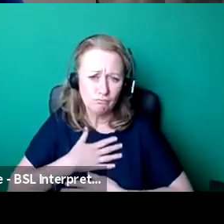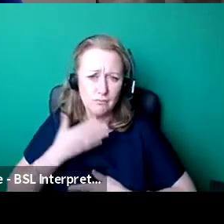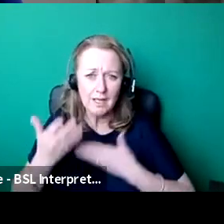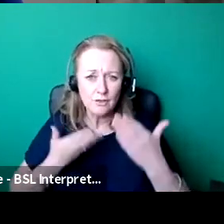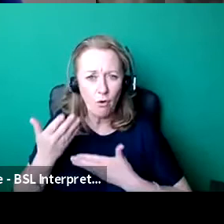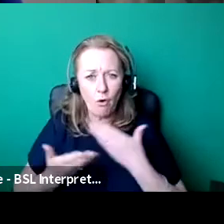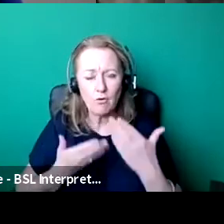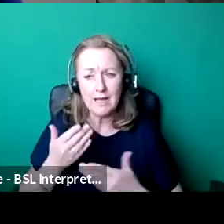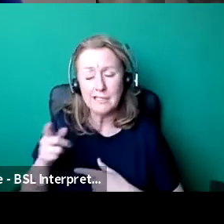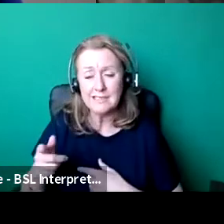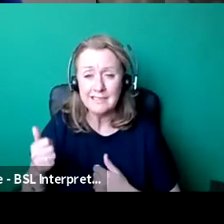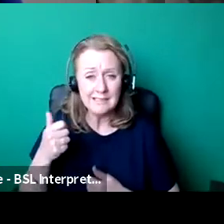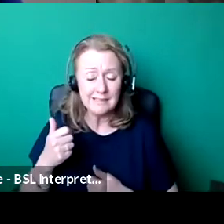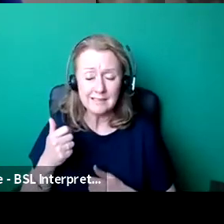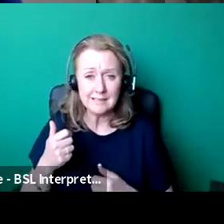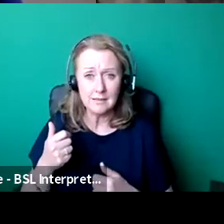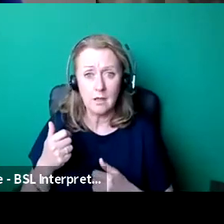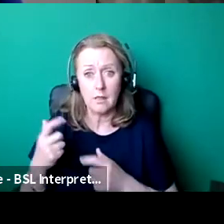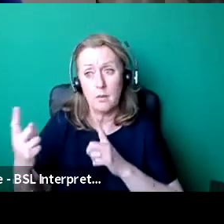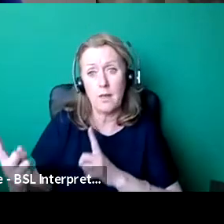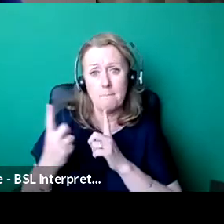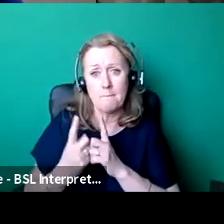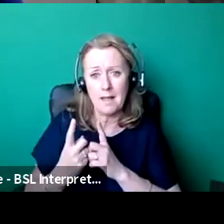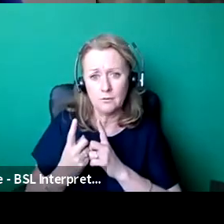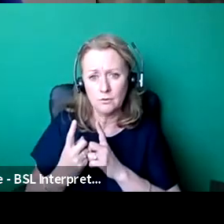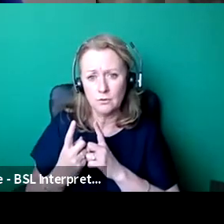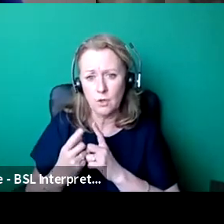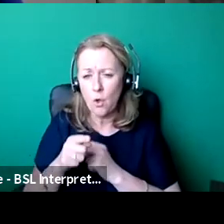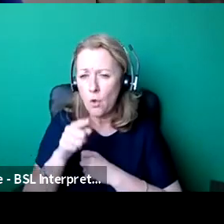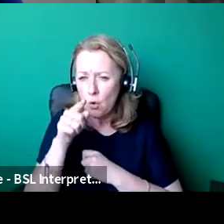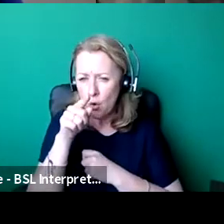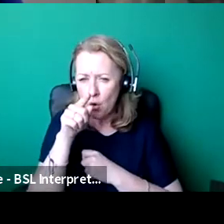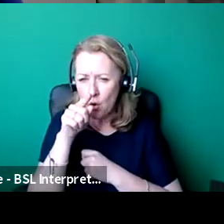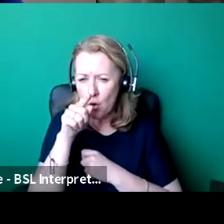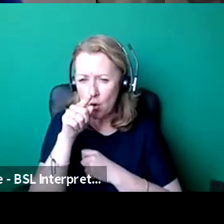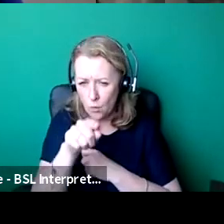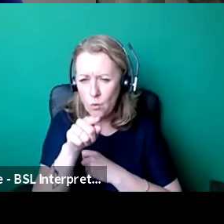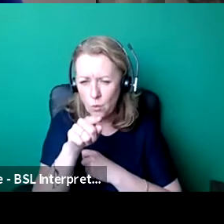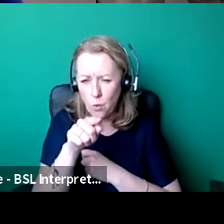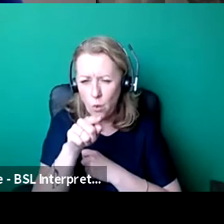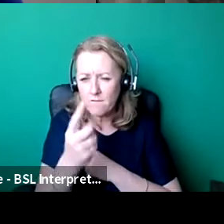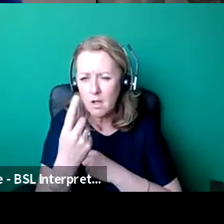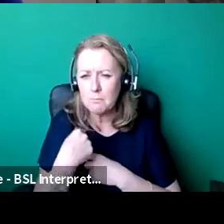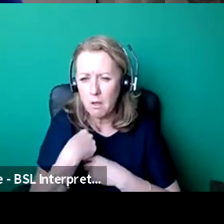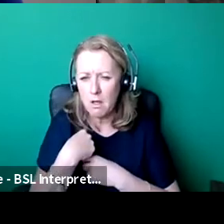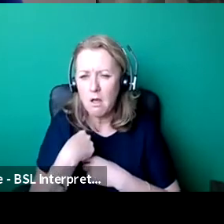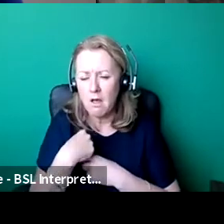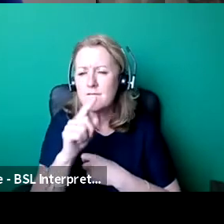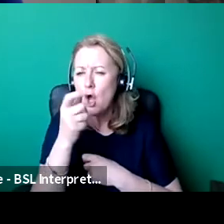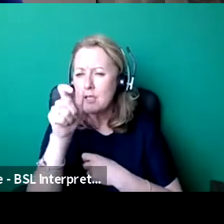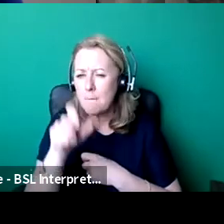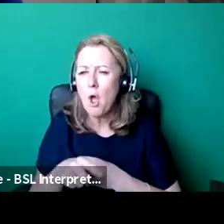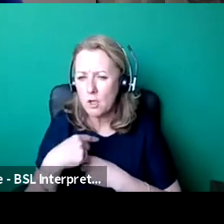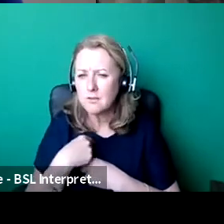about it until we met. And she's like, okay, you are the first person I would be okay to talk about it, because you're a Libyan